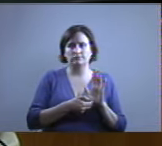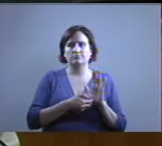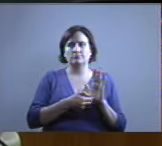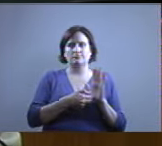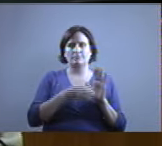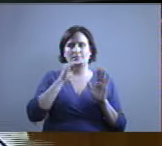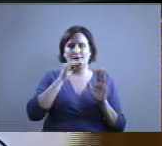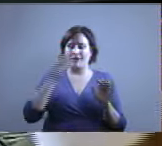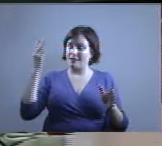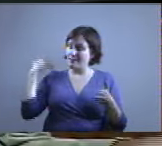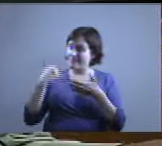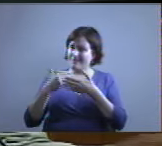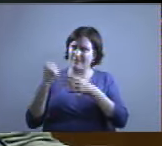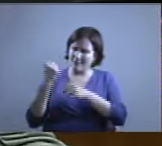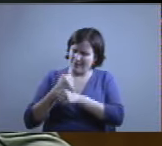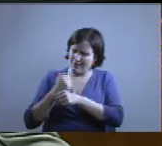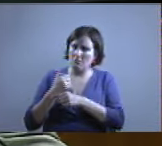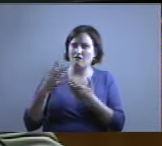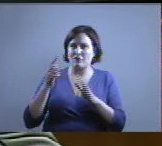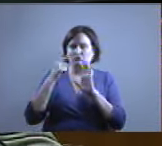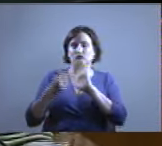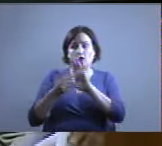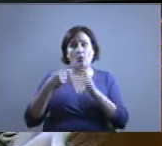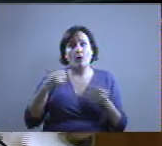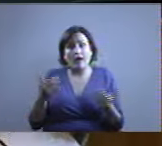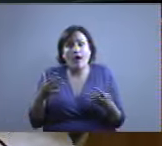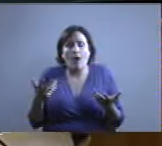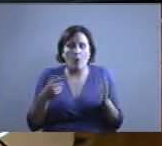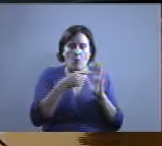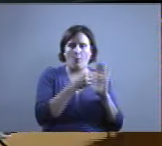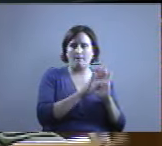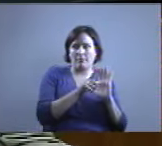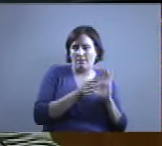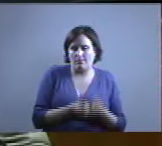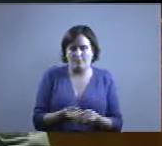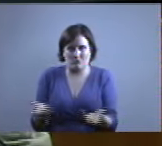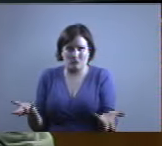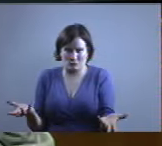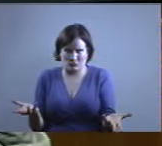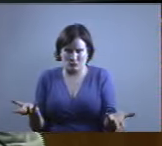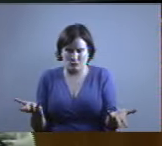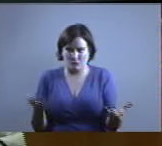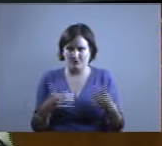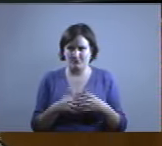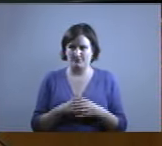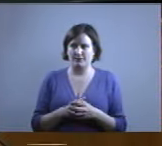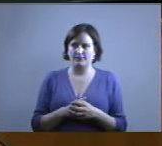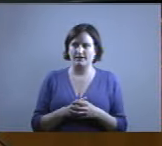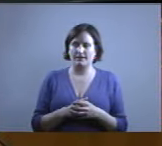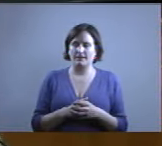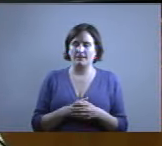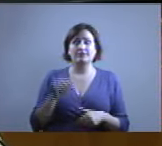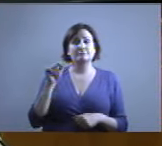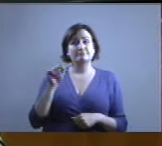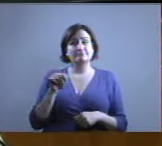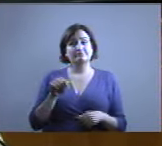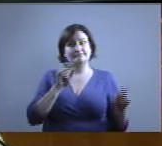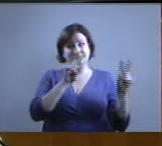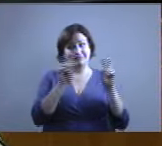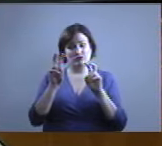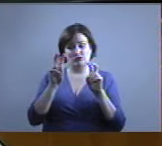testimony to how much we care. The bill takes into account all the issues raised in the regulatory